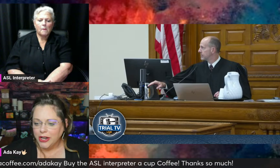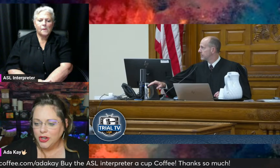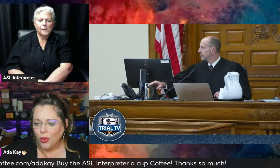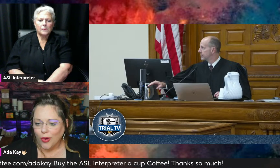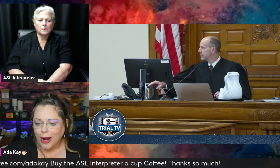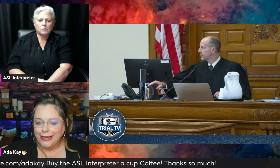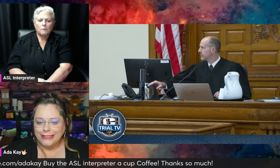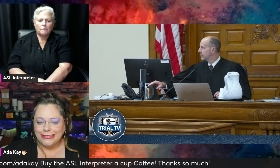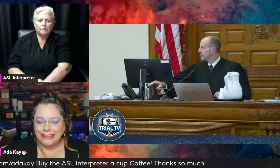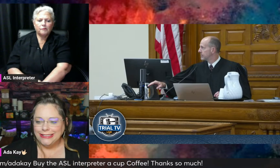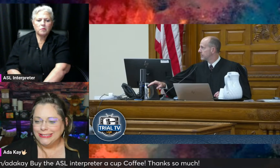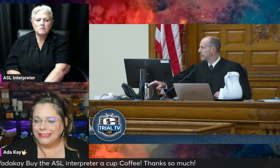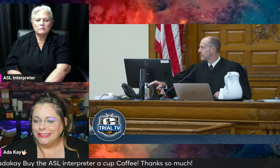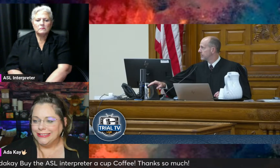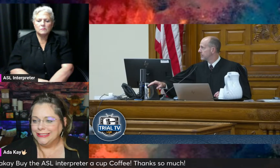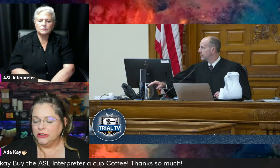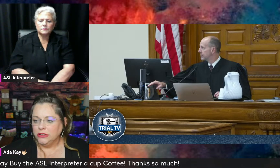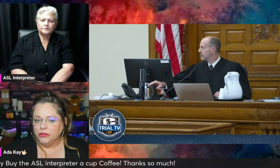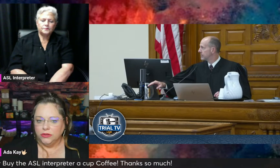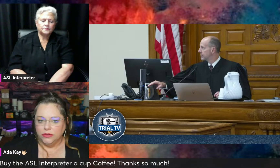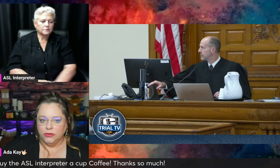Yeah, I know, right?